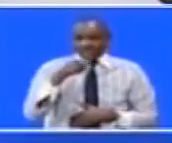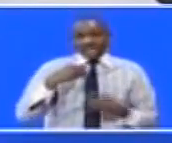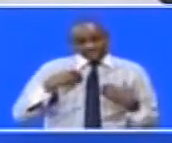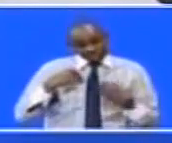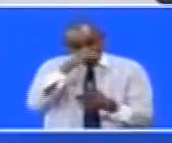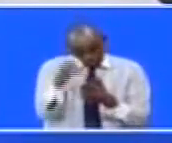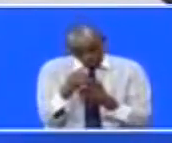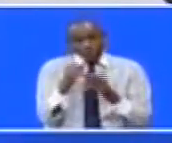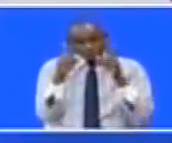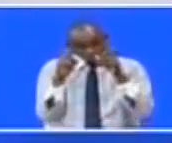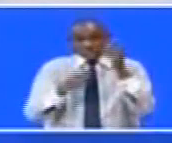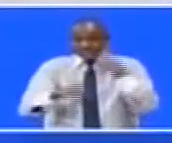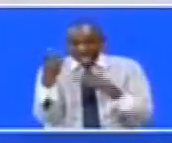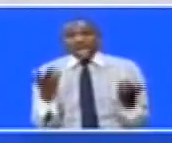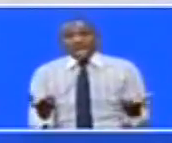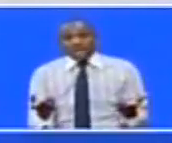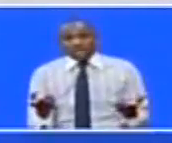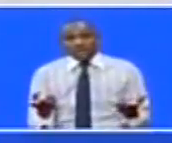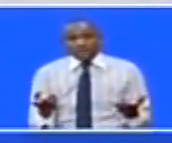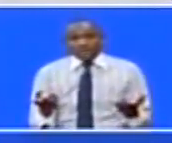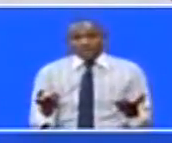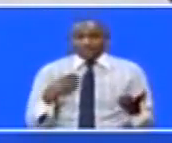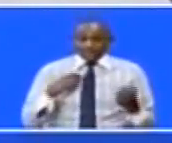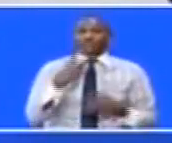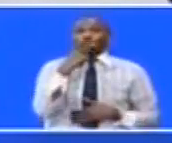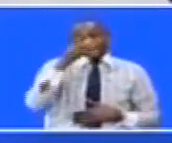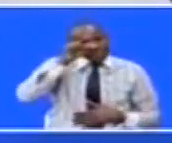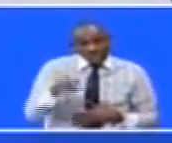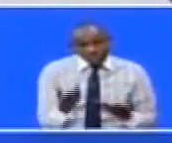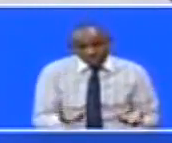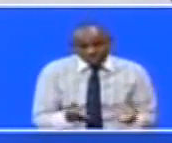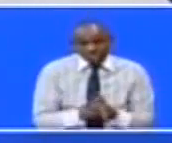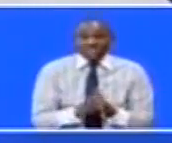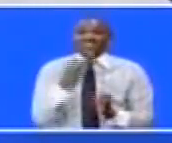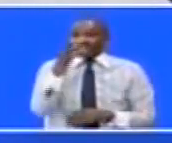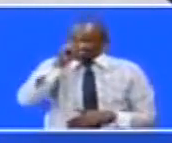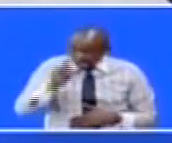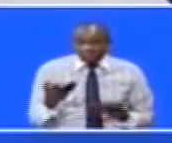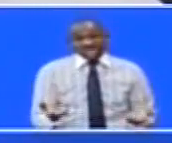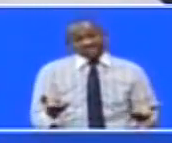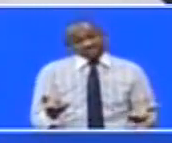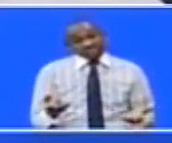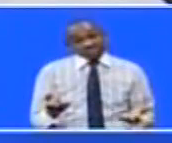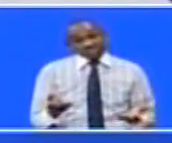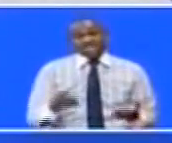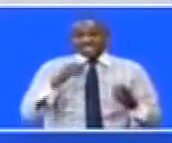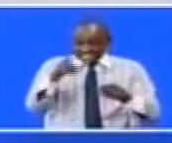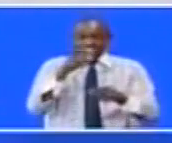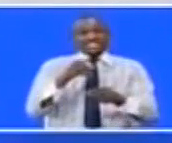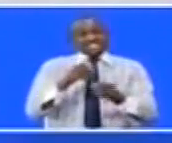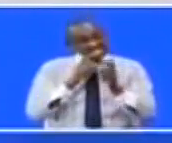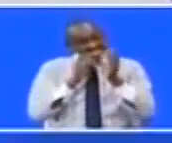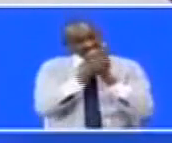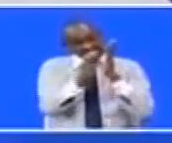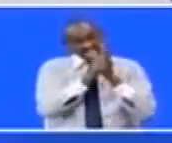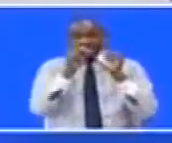wanachora picha, wanauza kama shilingi 1200, 1300, na kipawa kama hicho